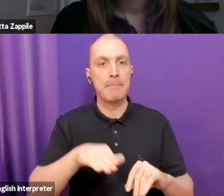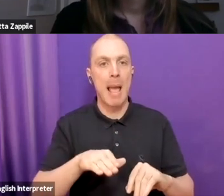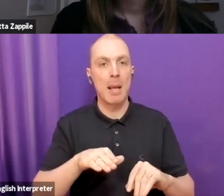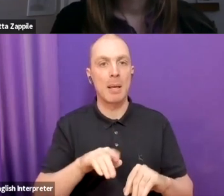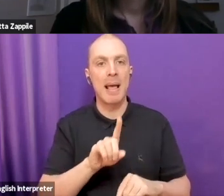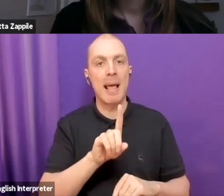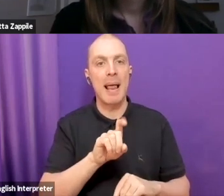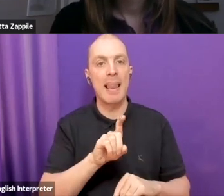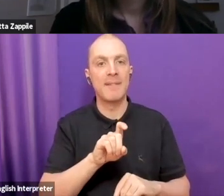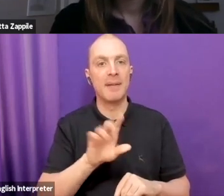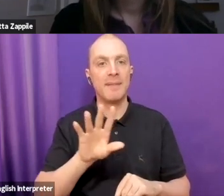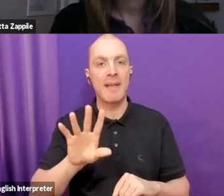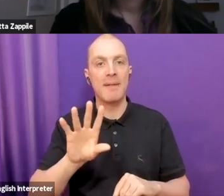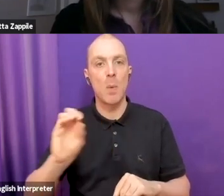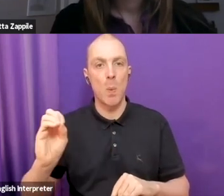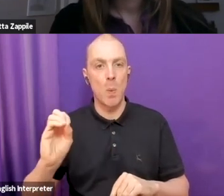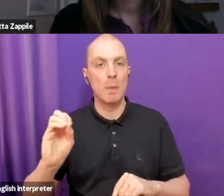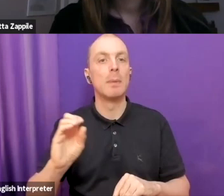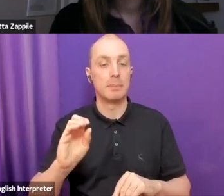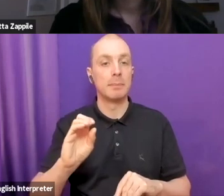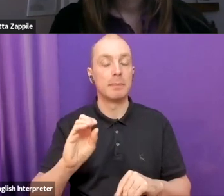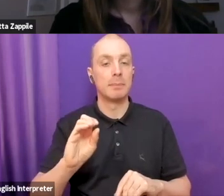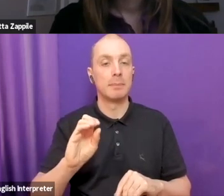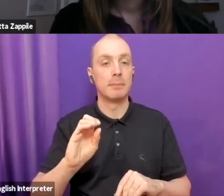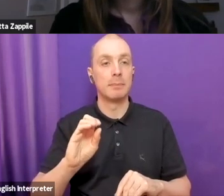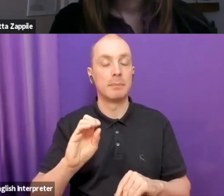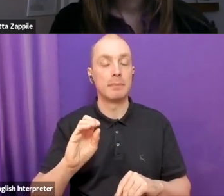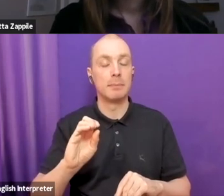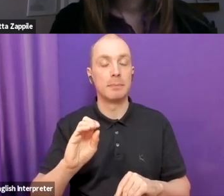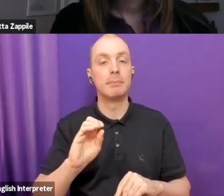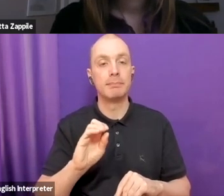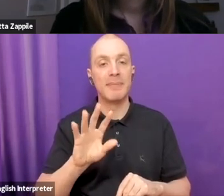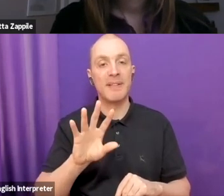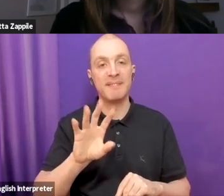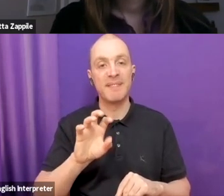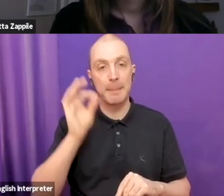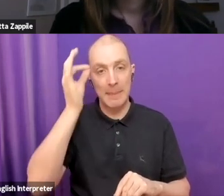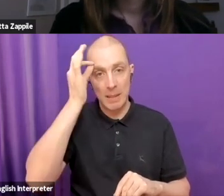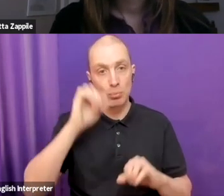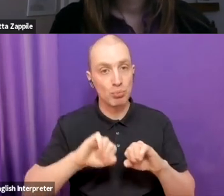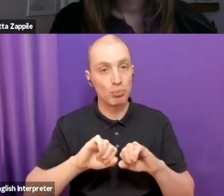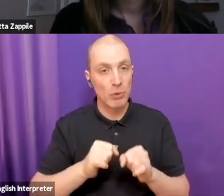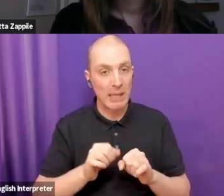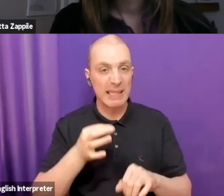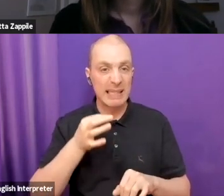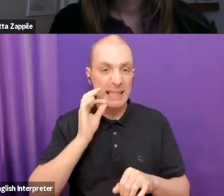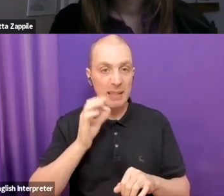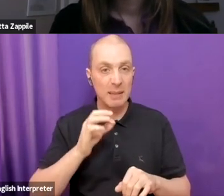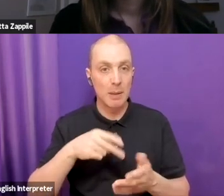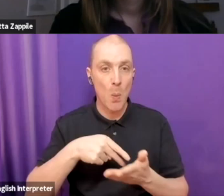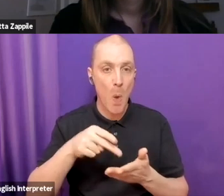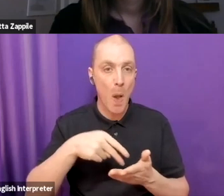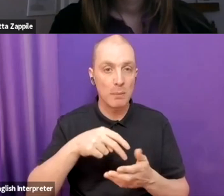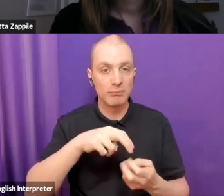11:50, so in 15 minutes time, just to give everyone a time to have a stretch and a cup of tea and a bit of a break from looking at their screen. So we will